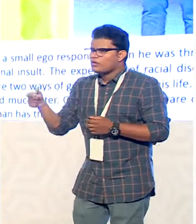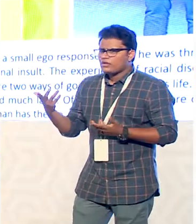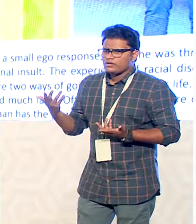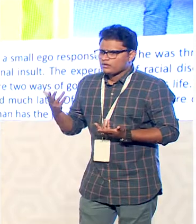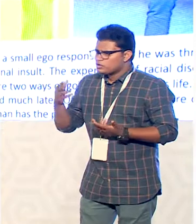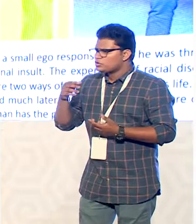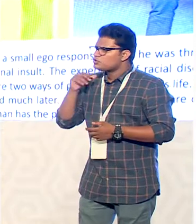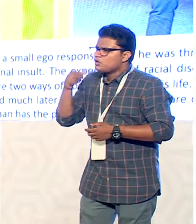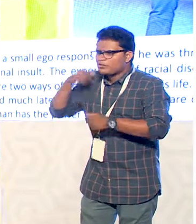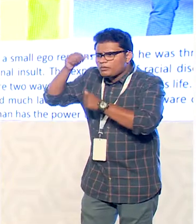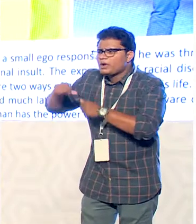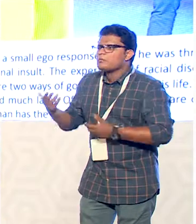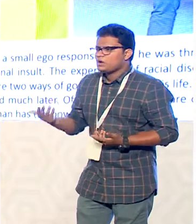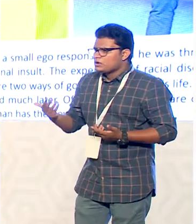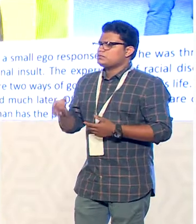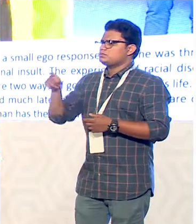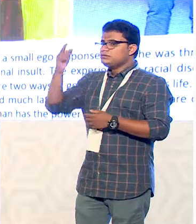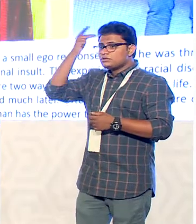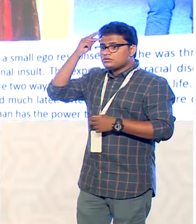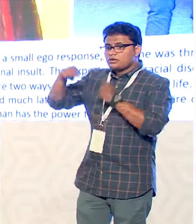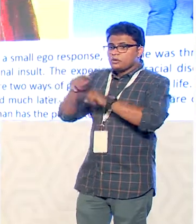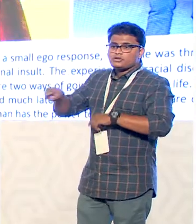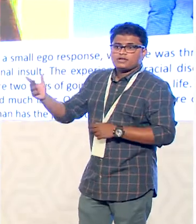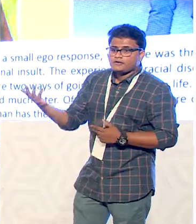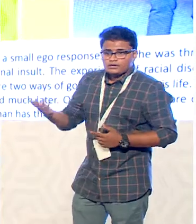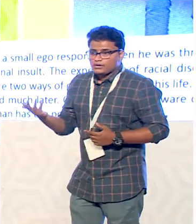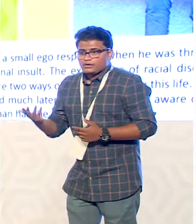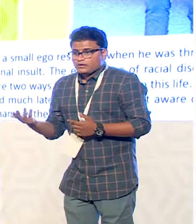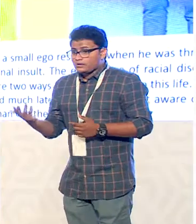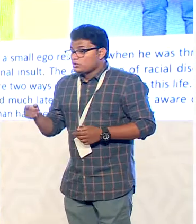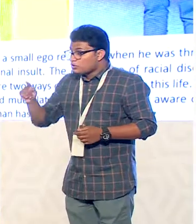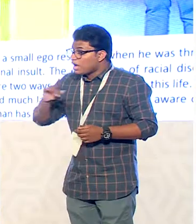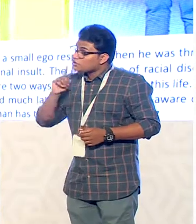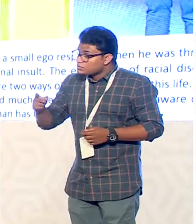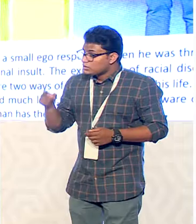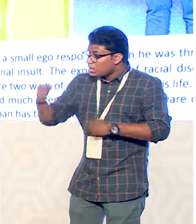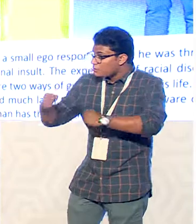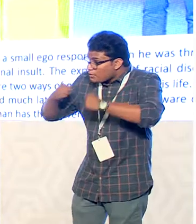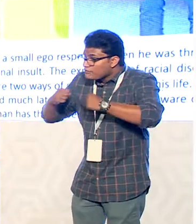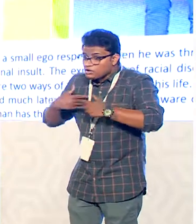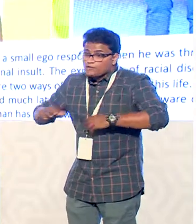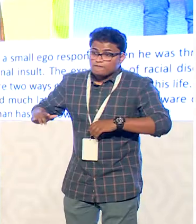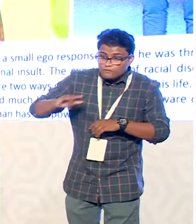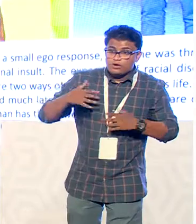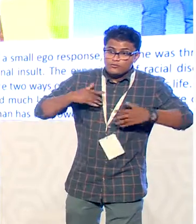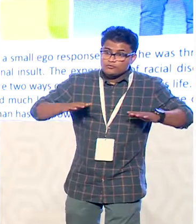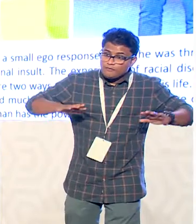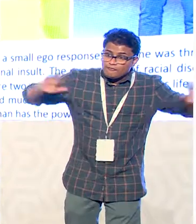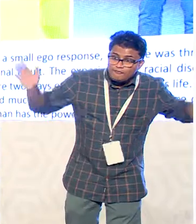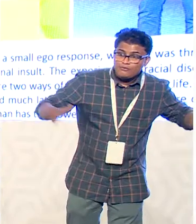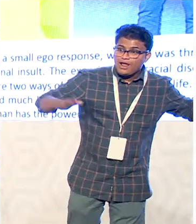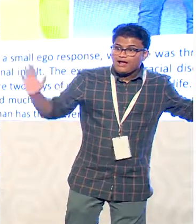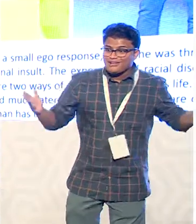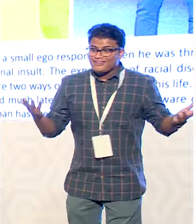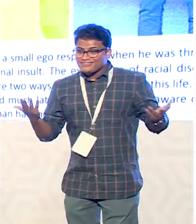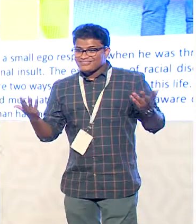that you were deprived of that knowledge about yourself, but you are actually, you have the power to fly. And it